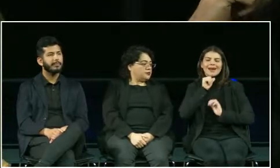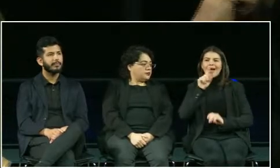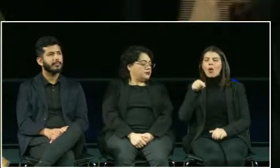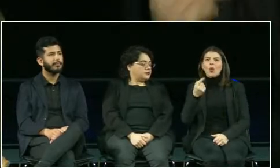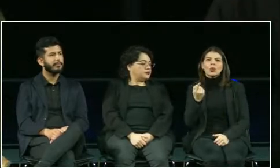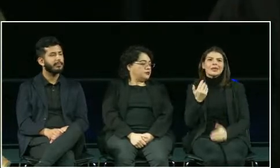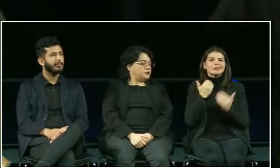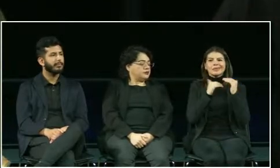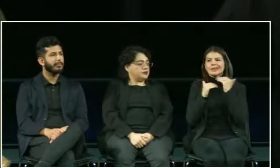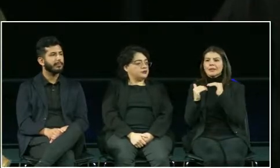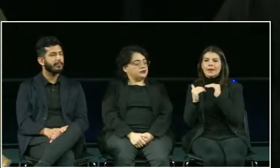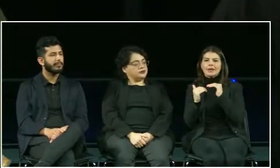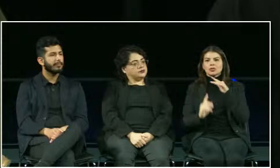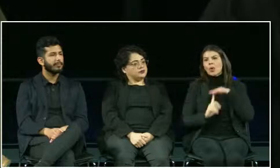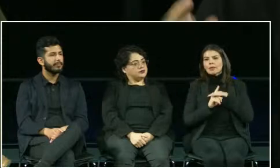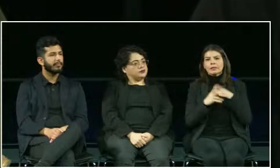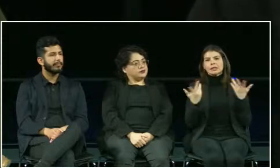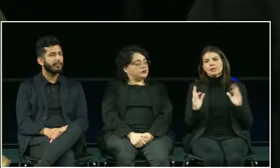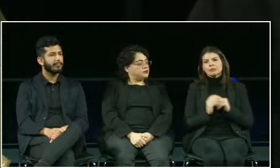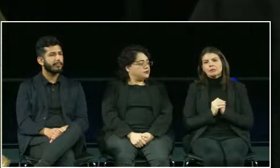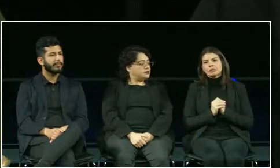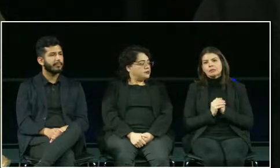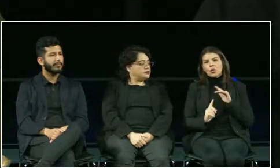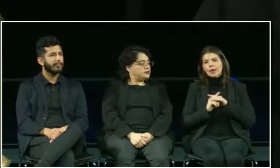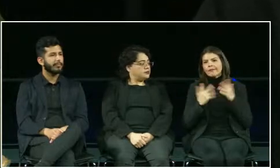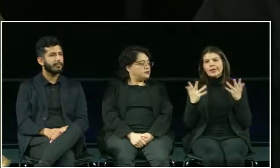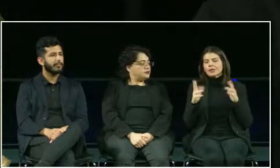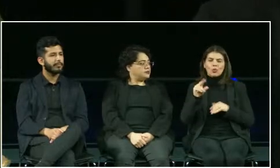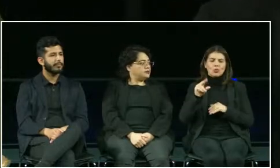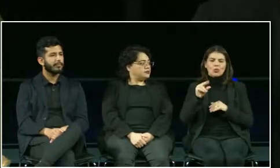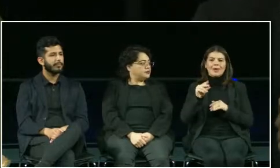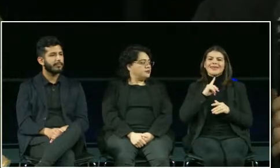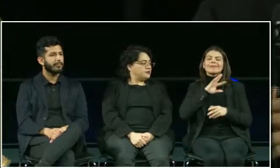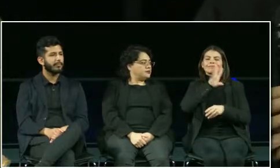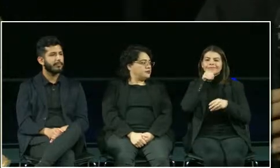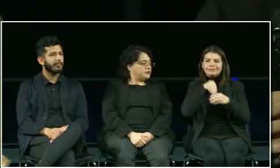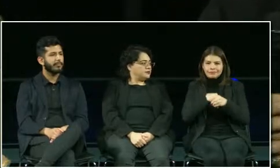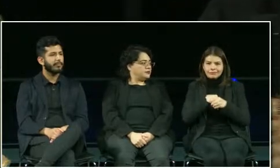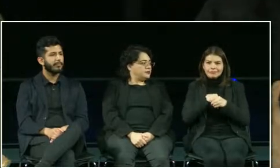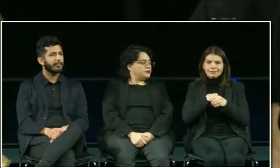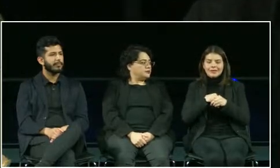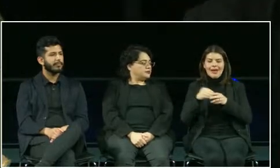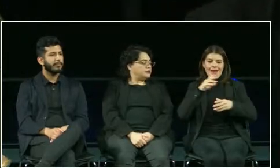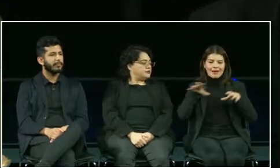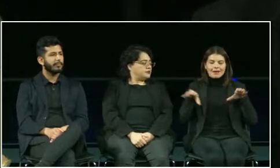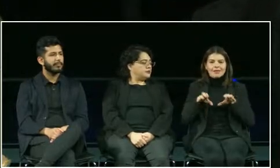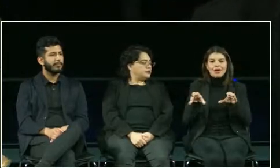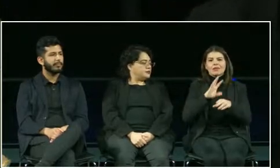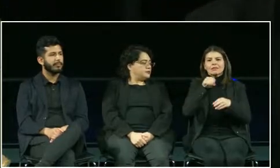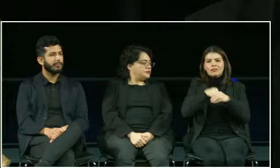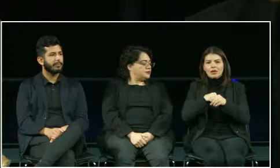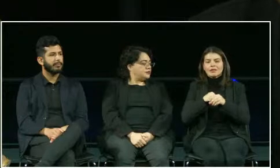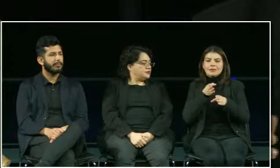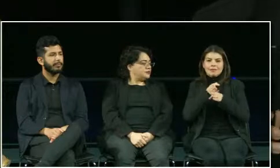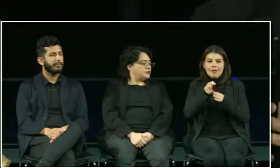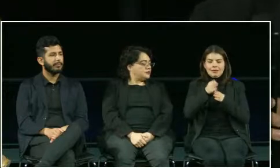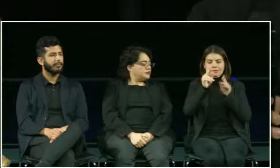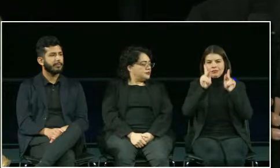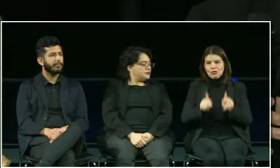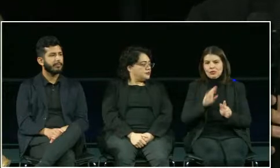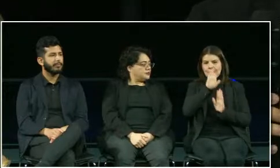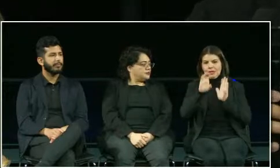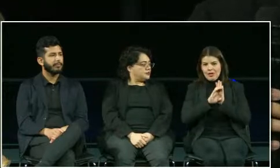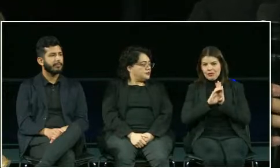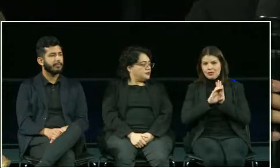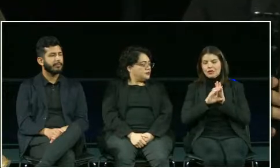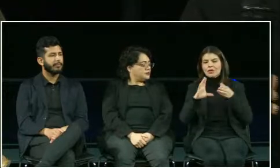just present, you know, it's not enough for them to just be present in the story. They have to be active as protagonists. And I hope